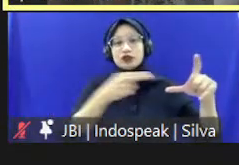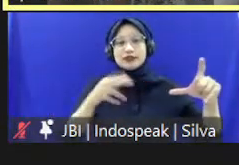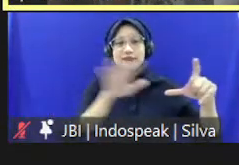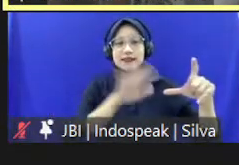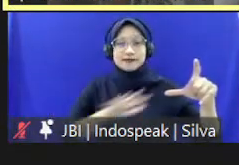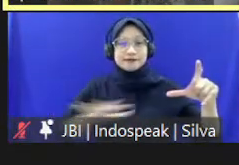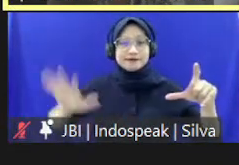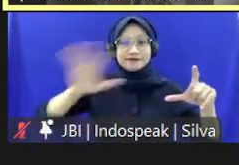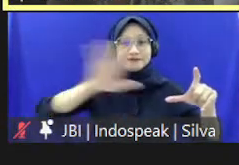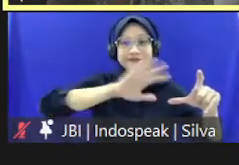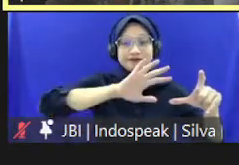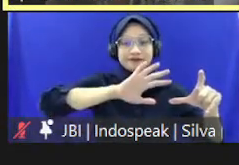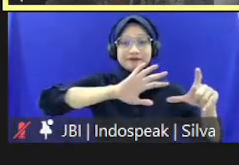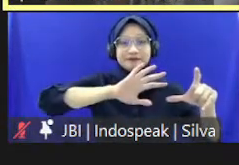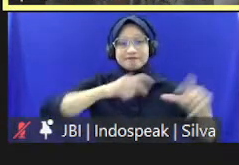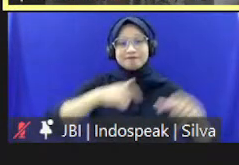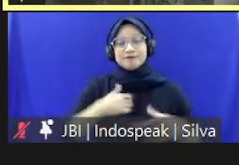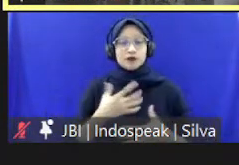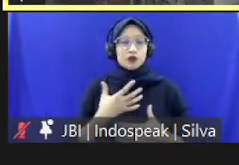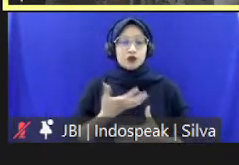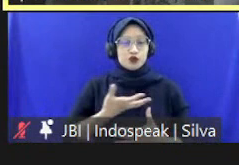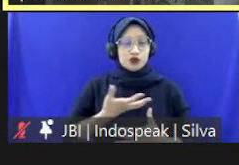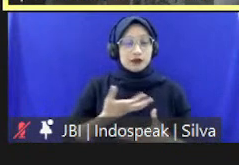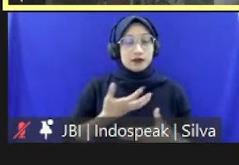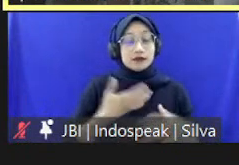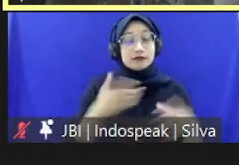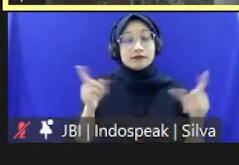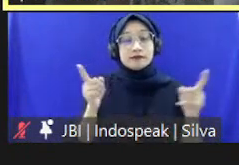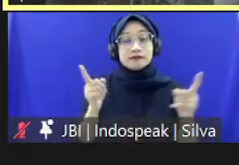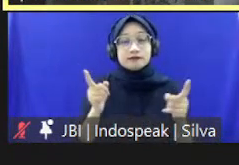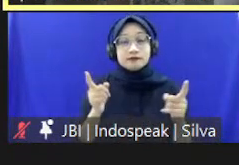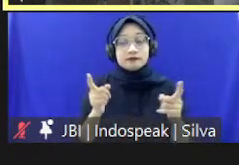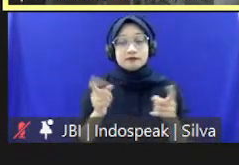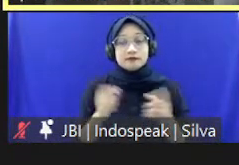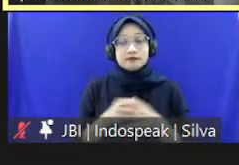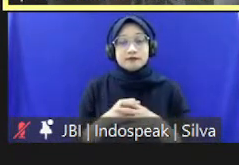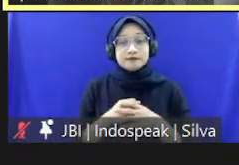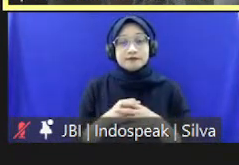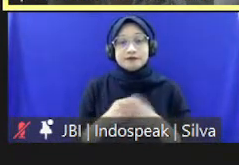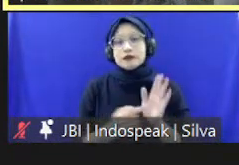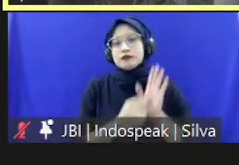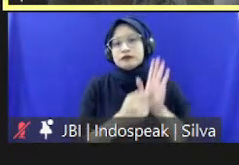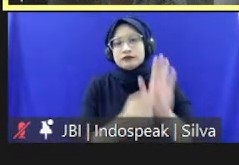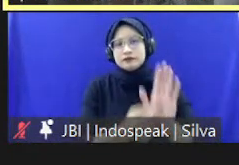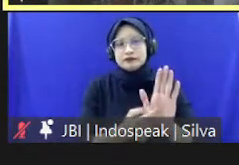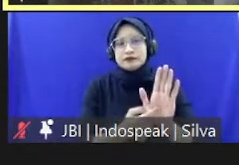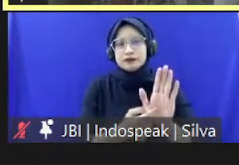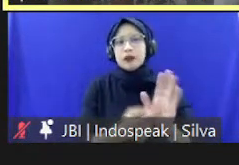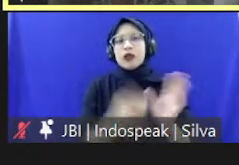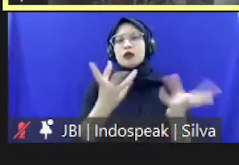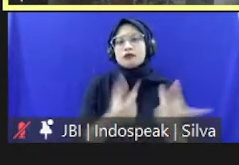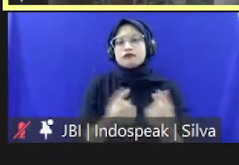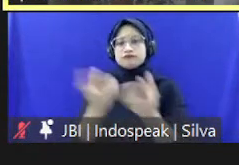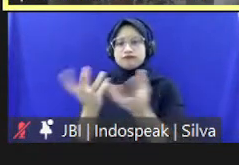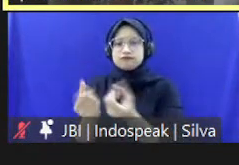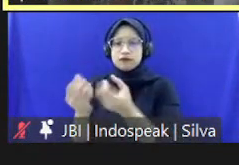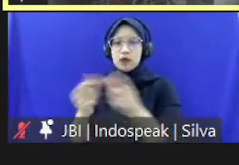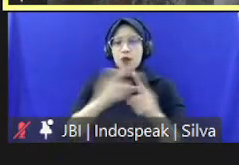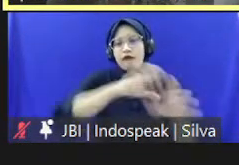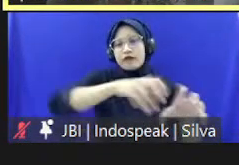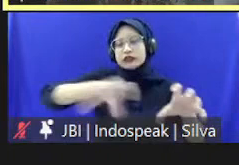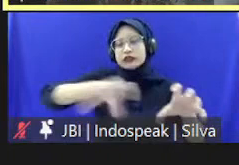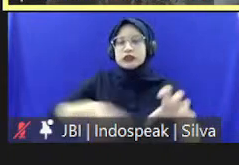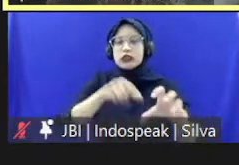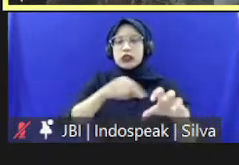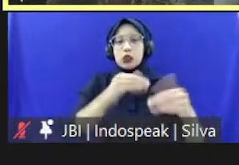maps in the previous presentation. And what we did here is to show what's the prevalence of people with disability by provinces, that's what we